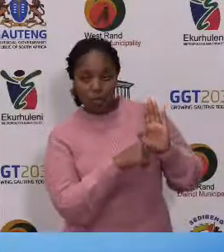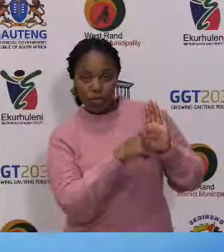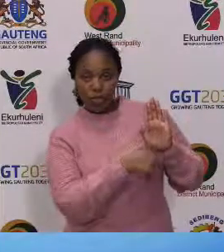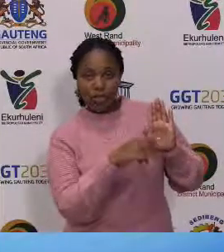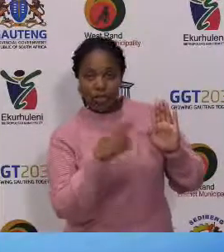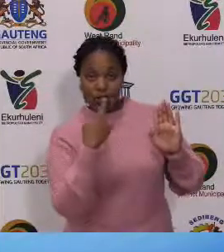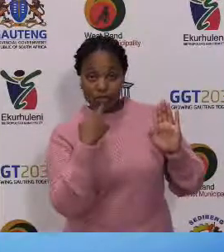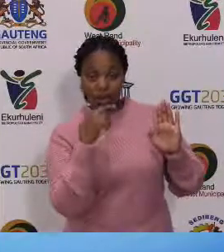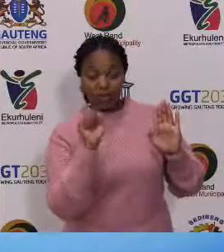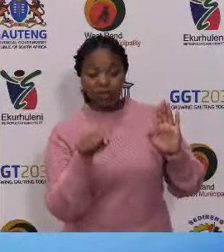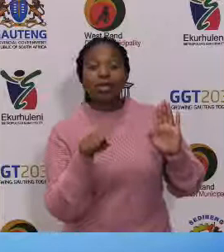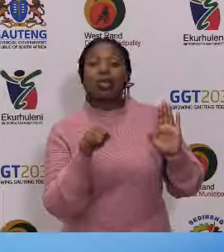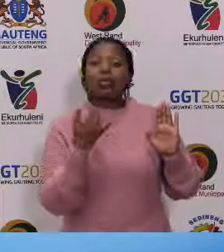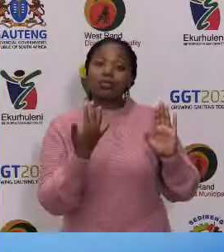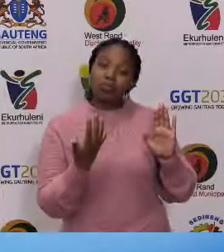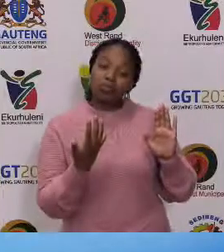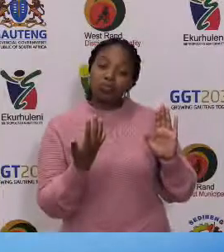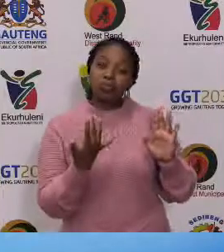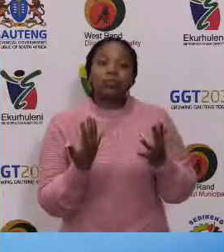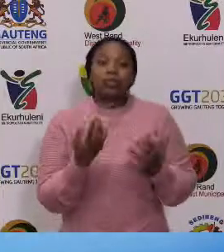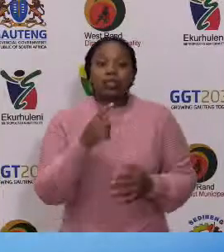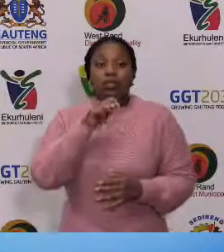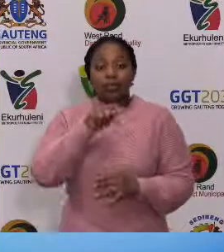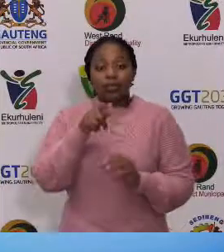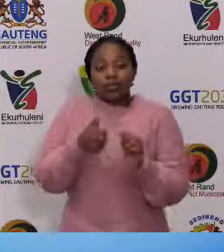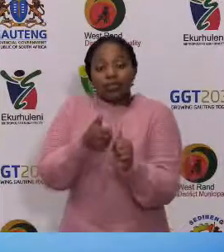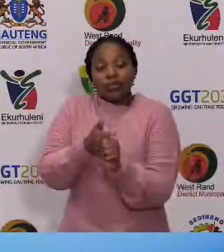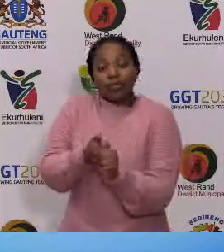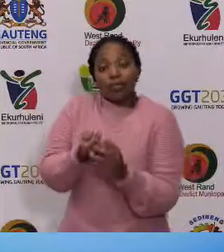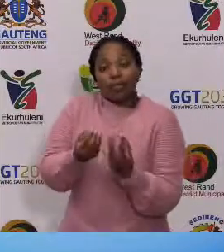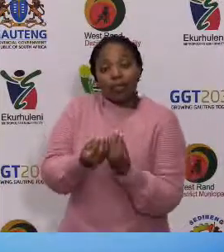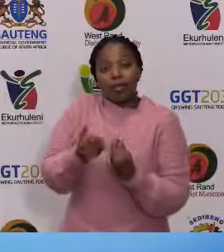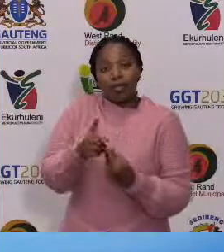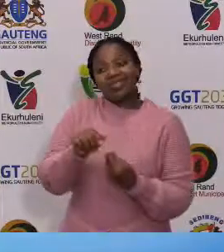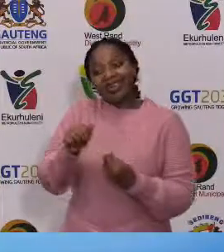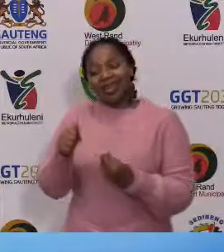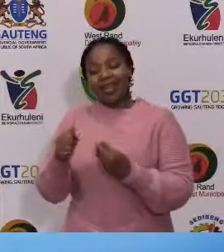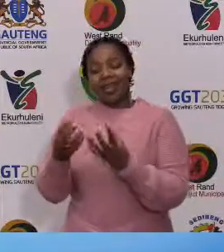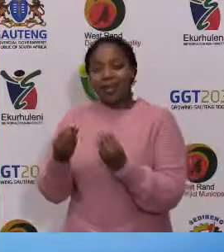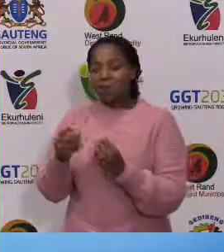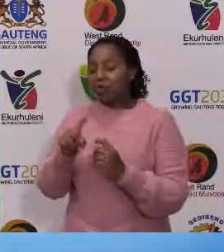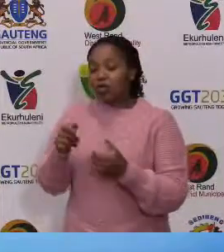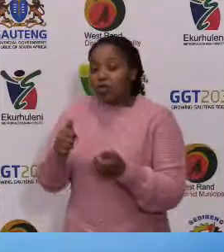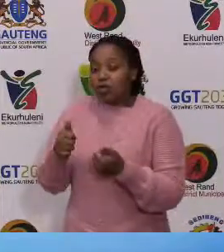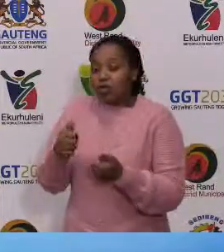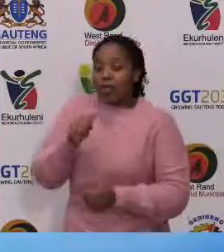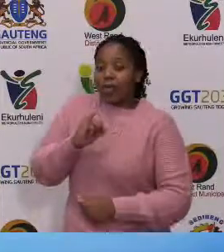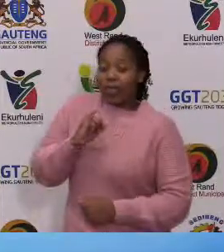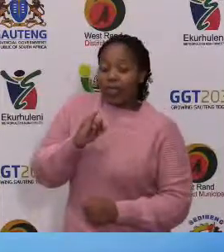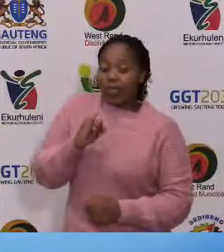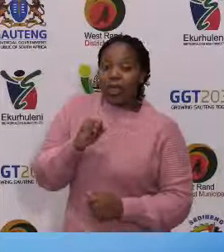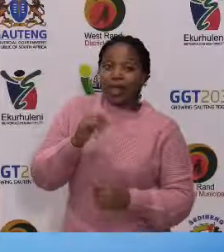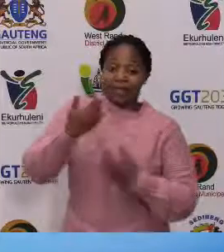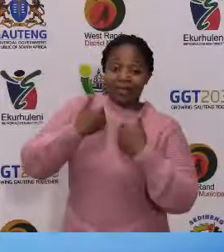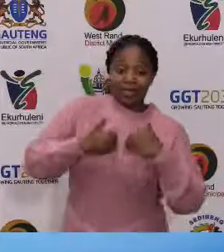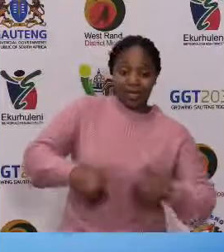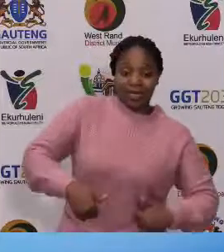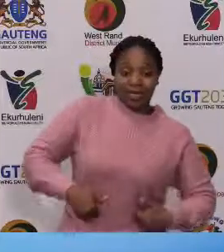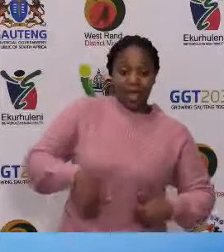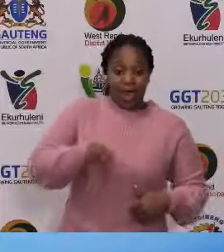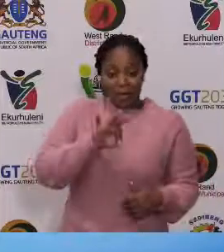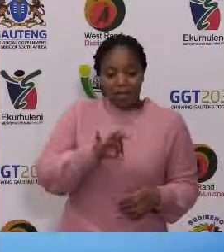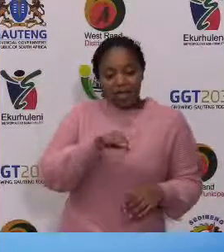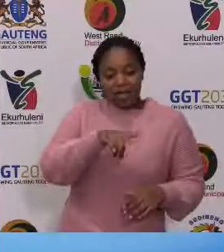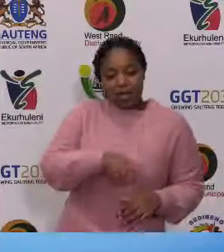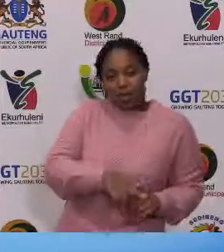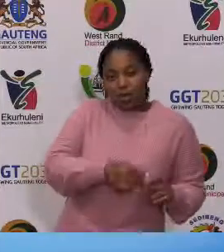the index. That was followed by not so big numbers on Sunday and Monday, but then we have now a resurgence